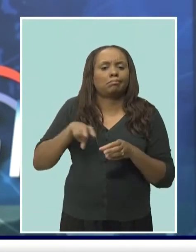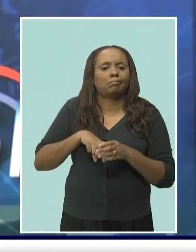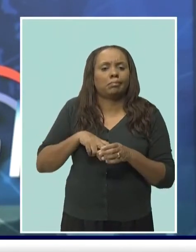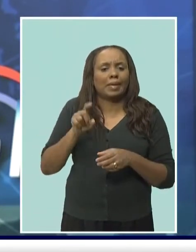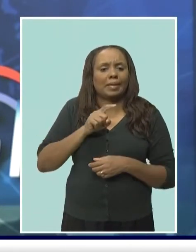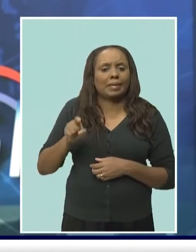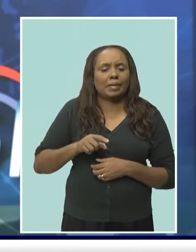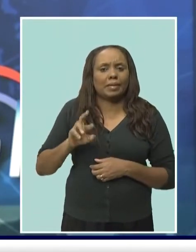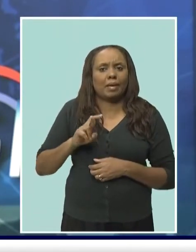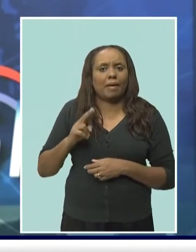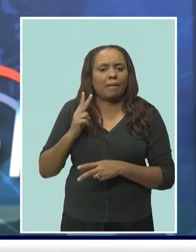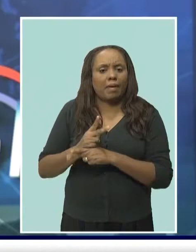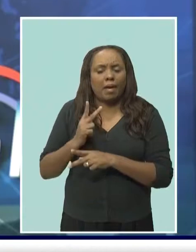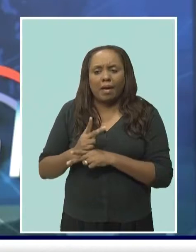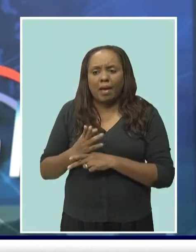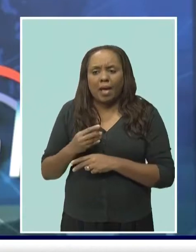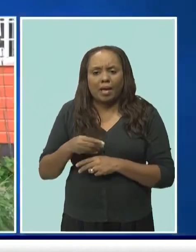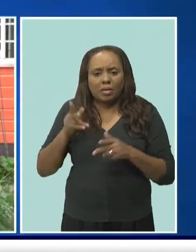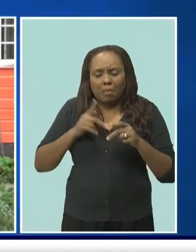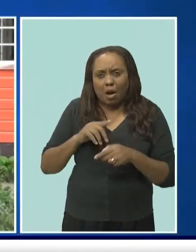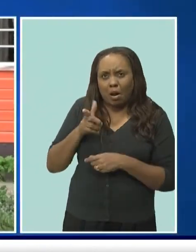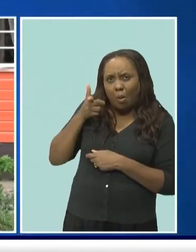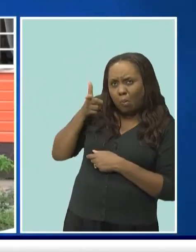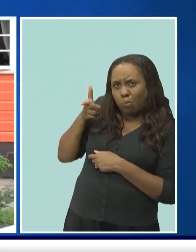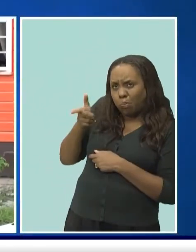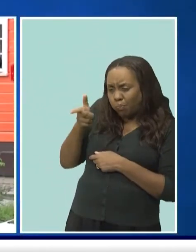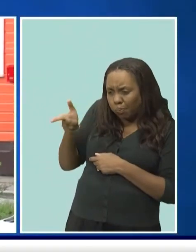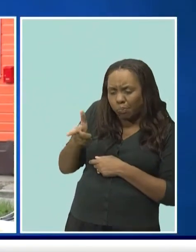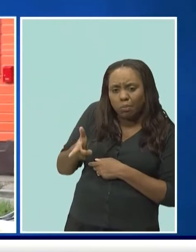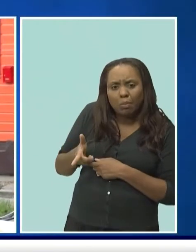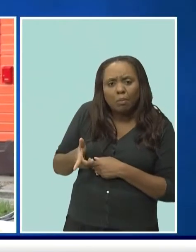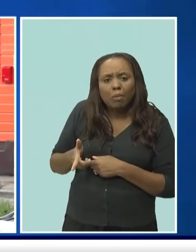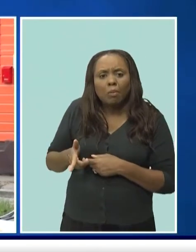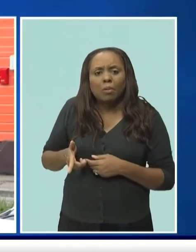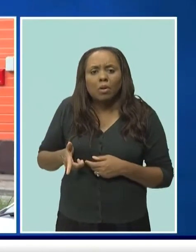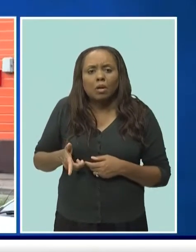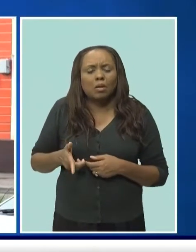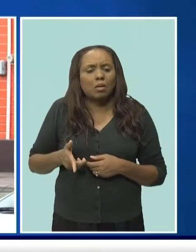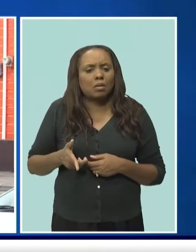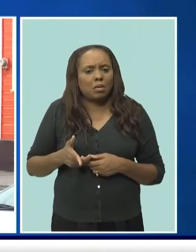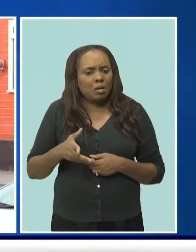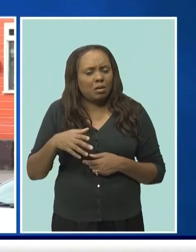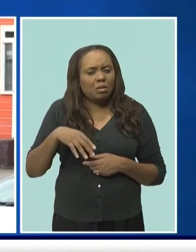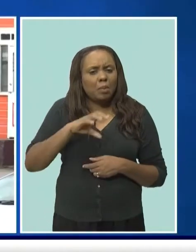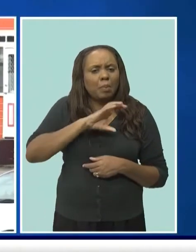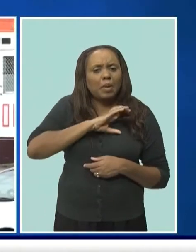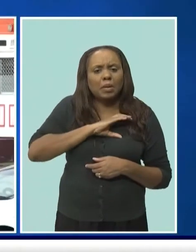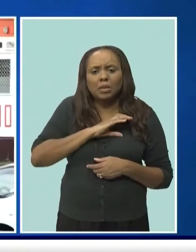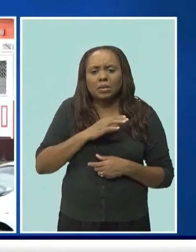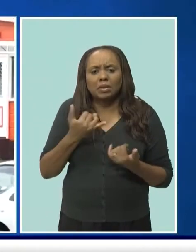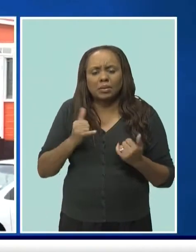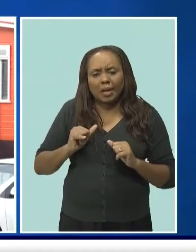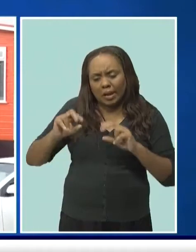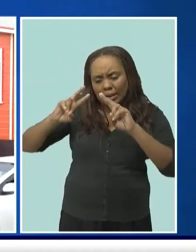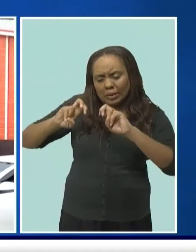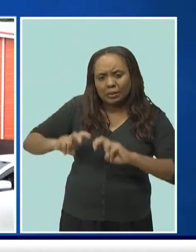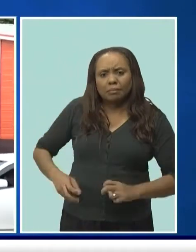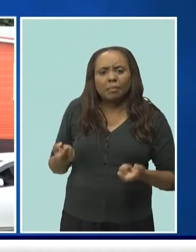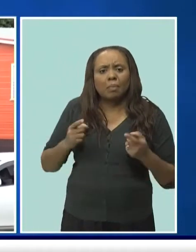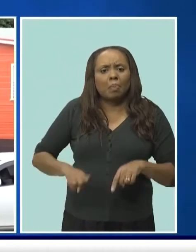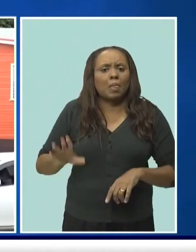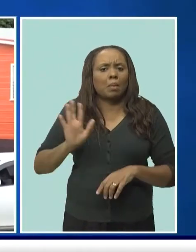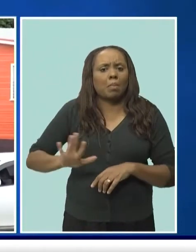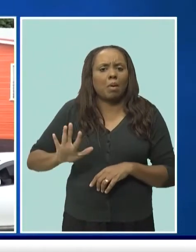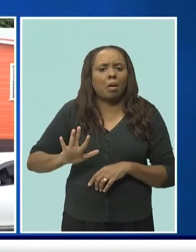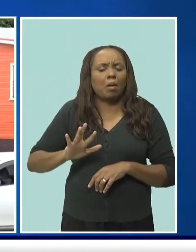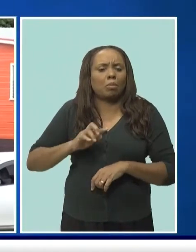this morning. The police at the Blackrock police station are still probing the incident, which occurred around 20 minutes to 8 this morning in the area